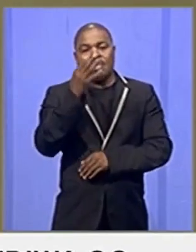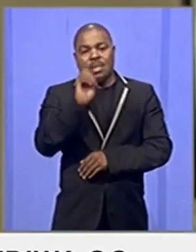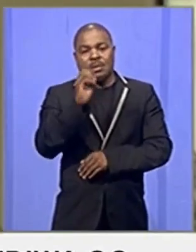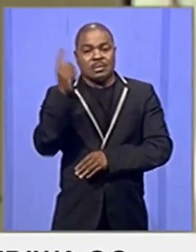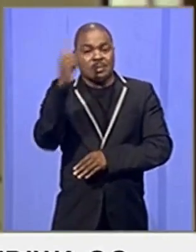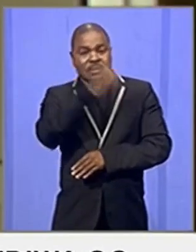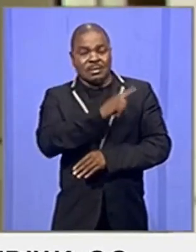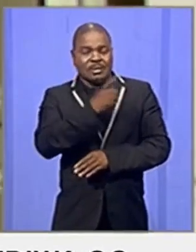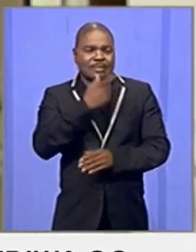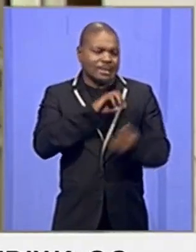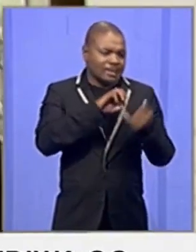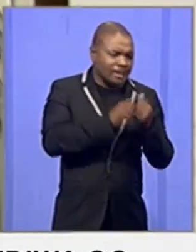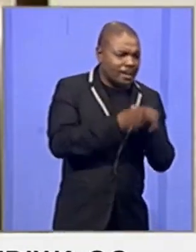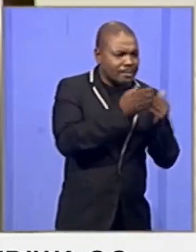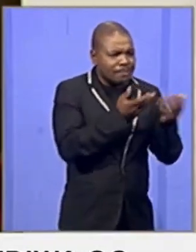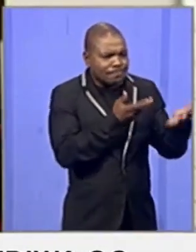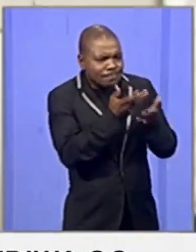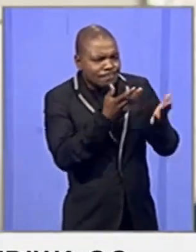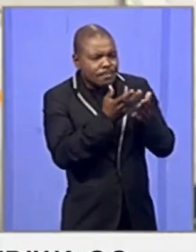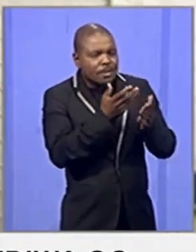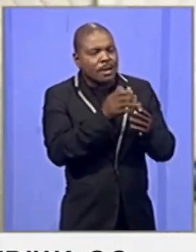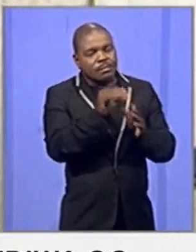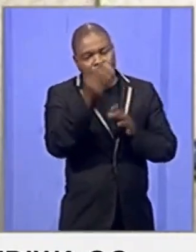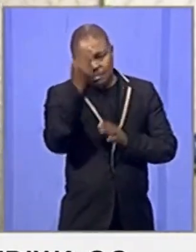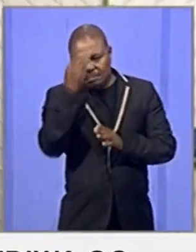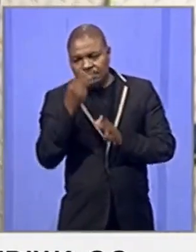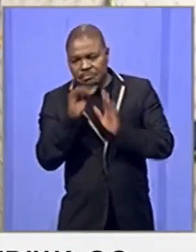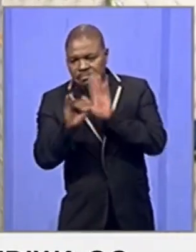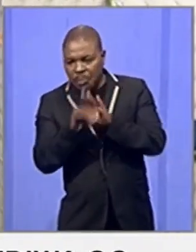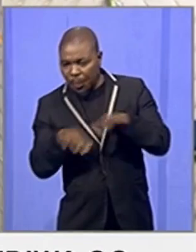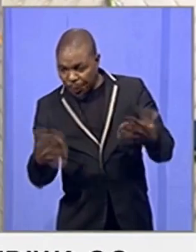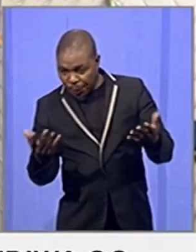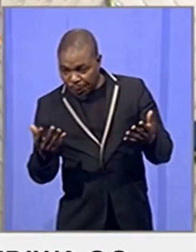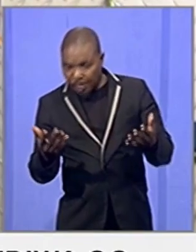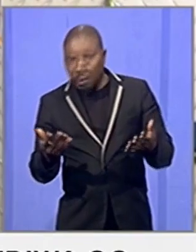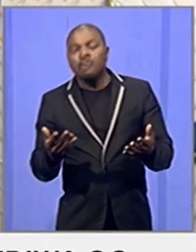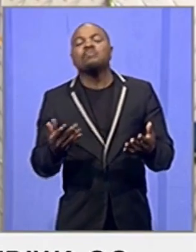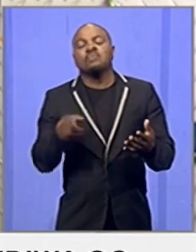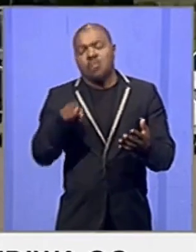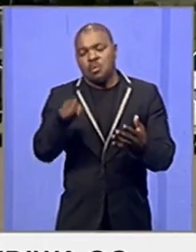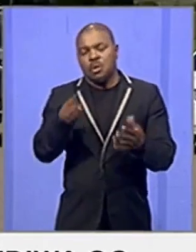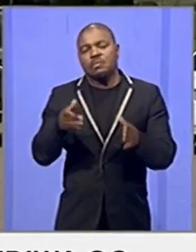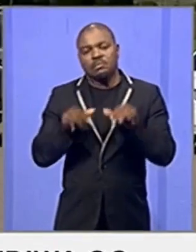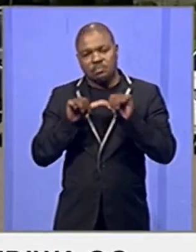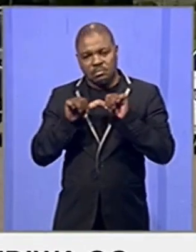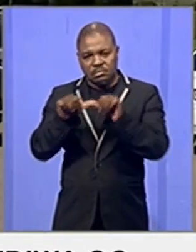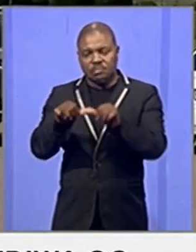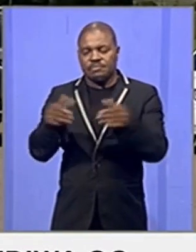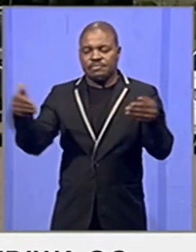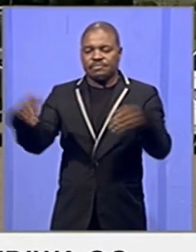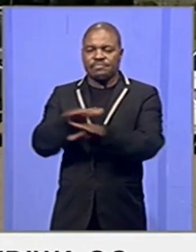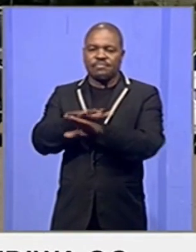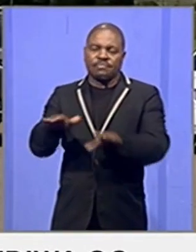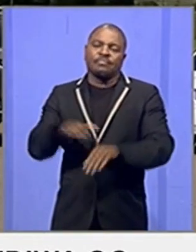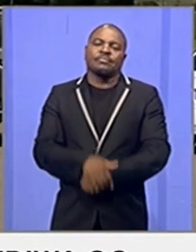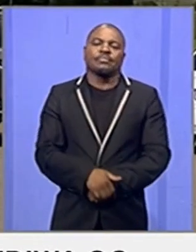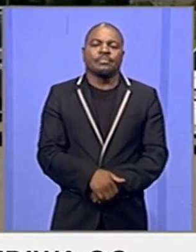morago ga matsapa otlhe a go itsise moswi a sena go diriwa ba tlile go tswelela go baakanya poloko ya